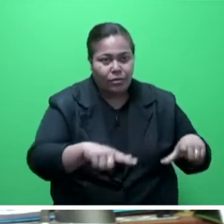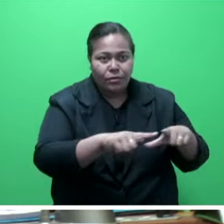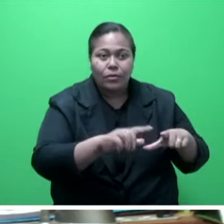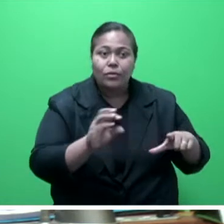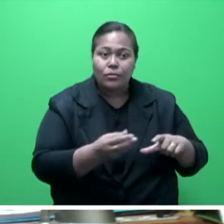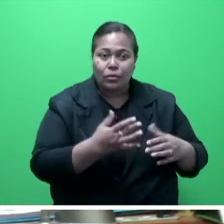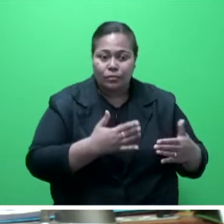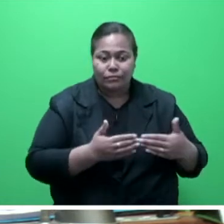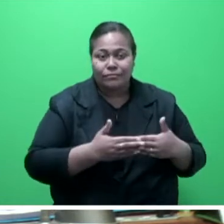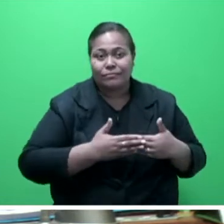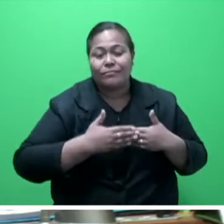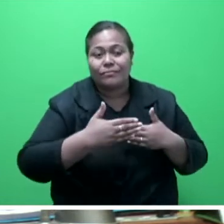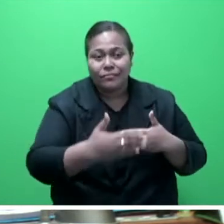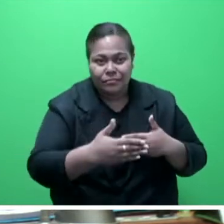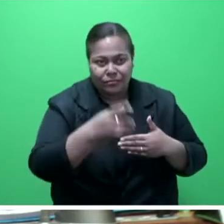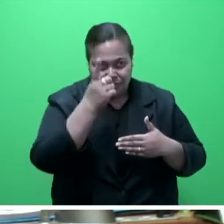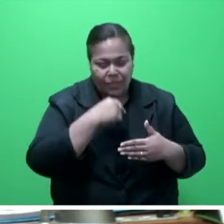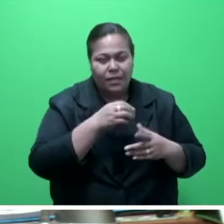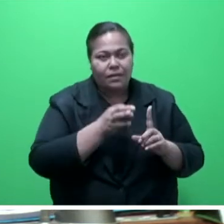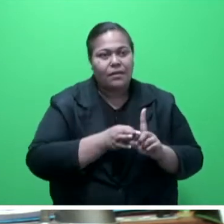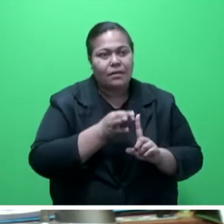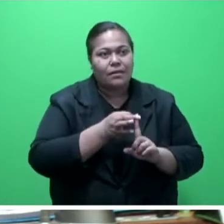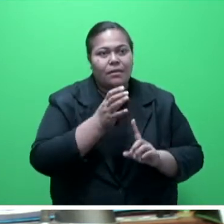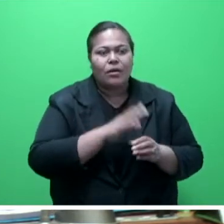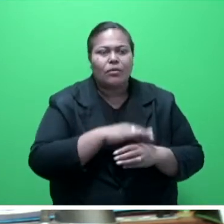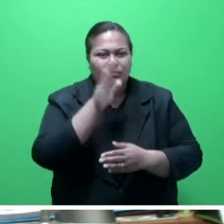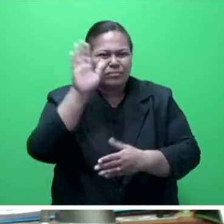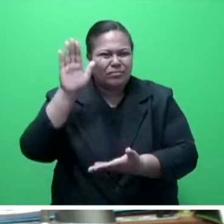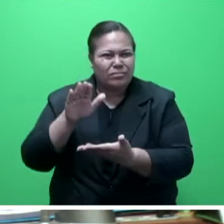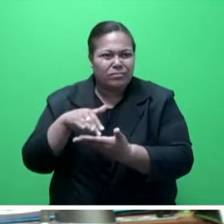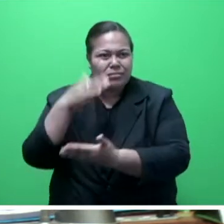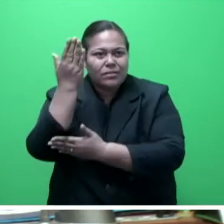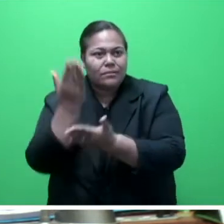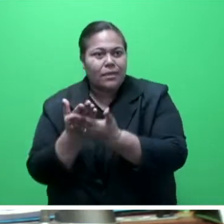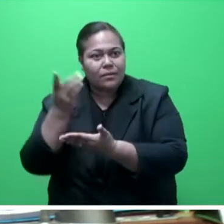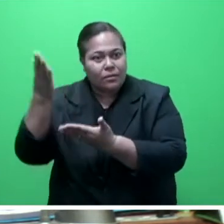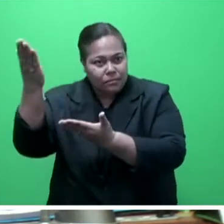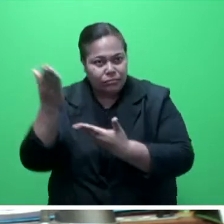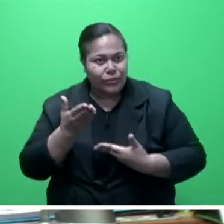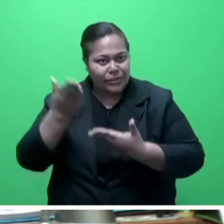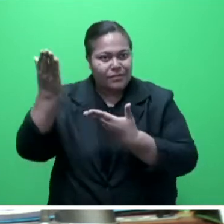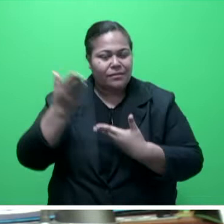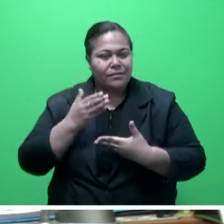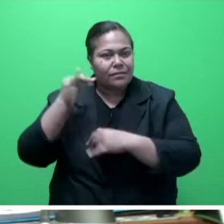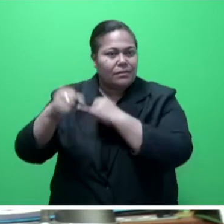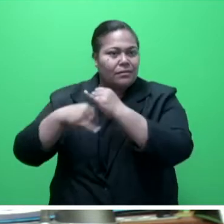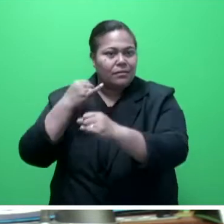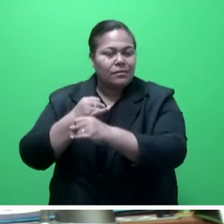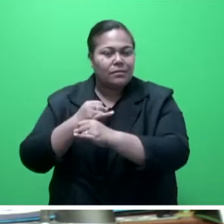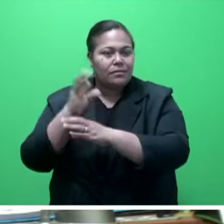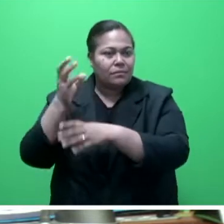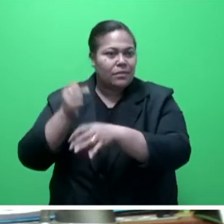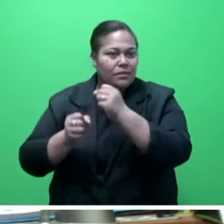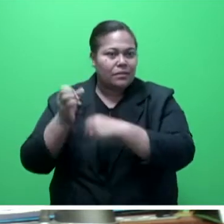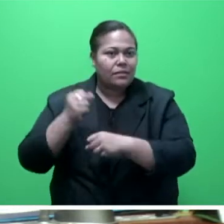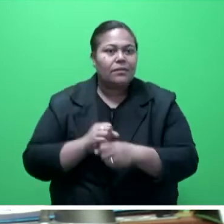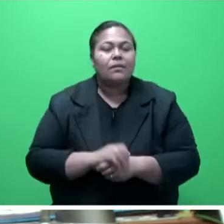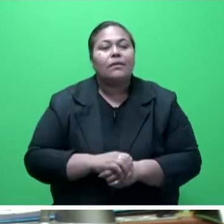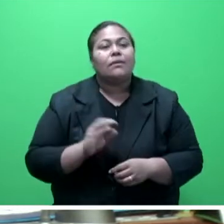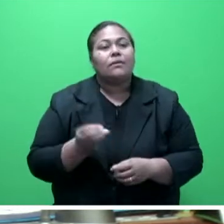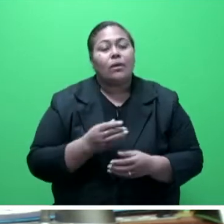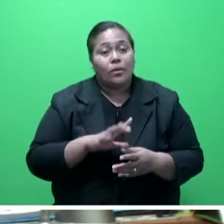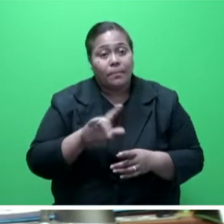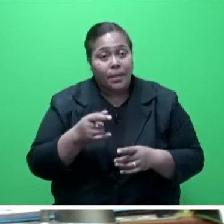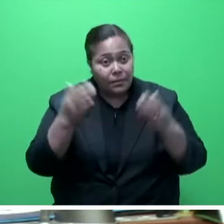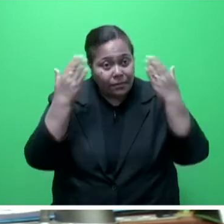time, progressively, we can reduce reliance on imported milk product. But Mr. Speaker, our